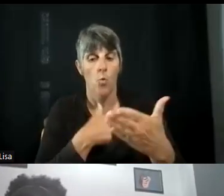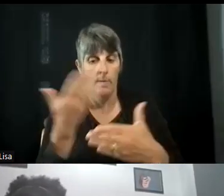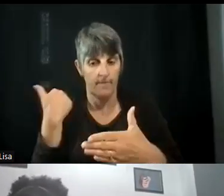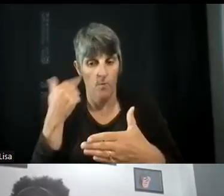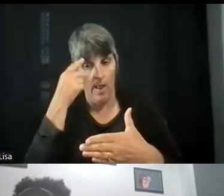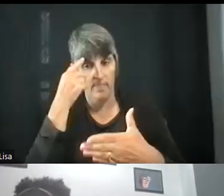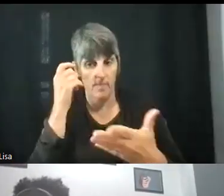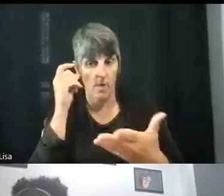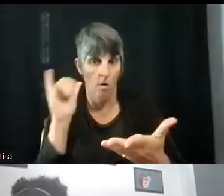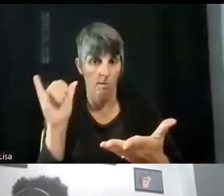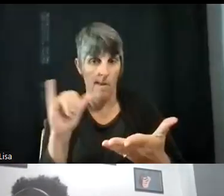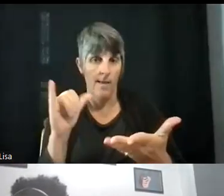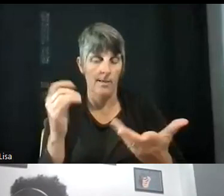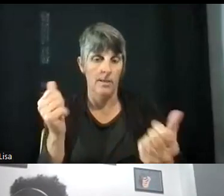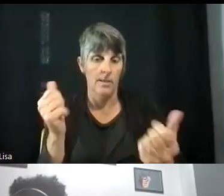originally thought of as